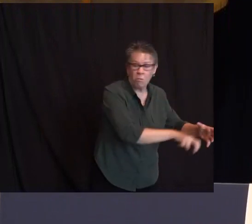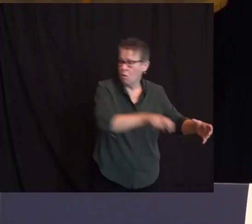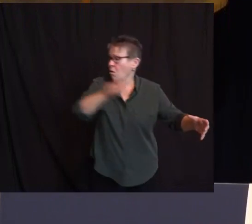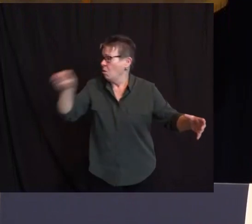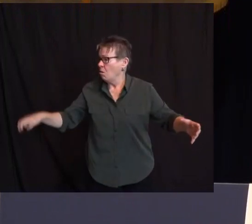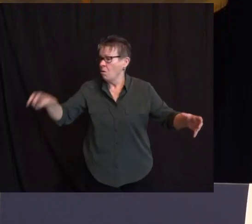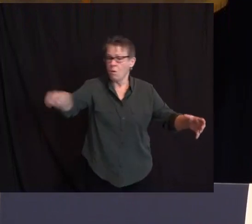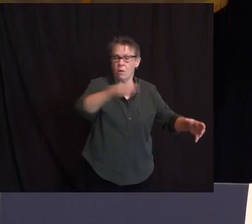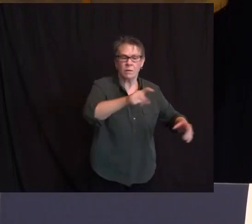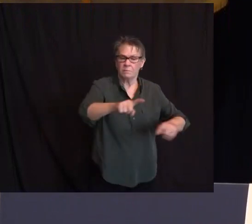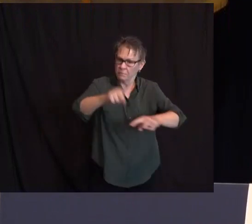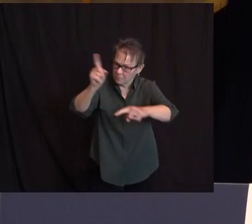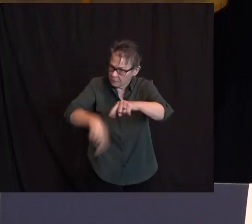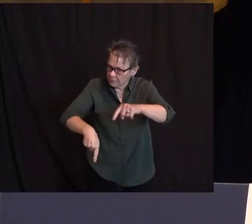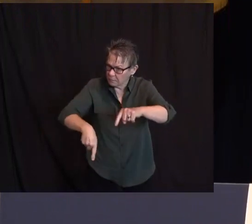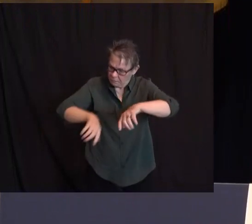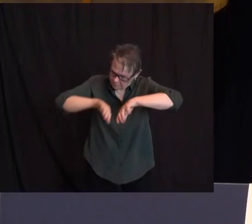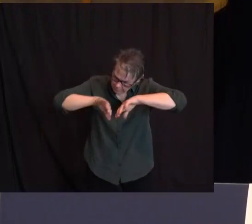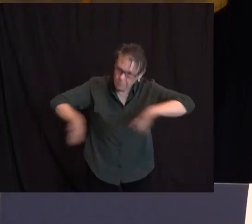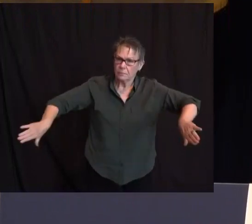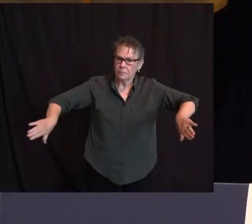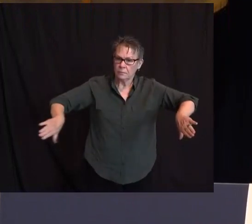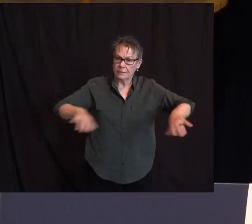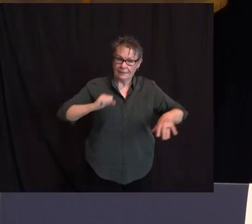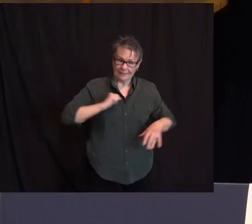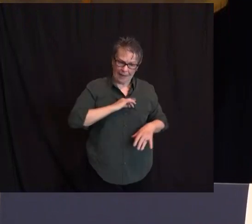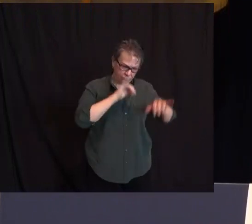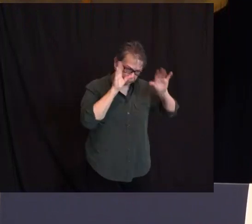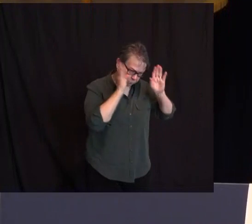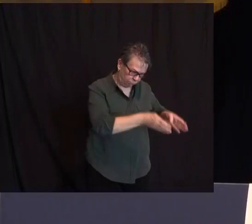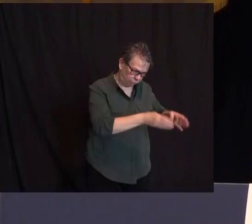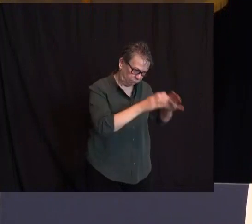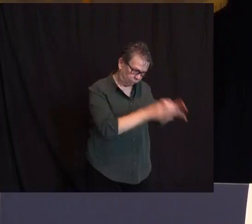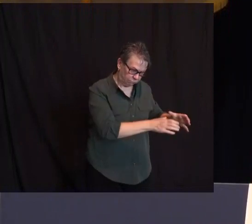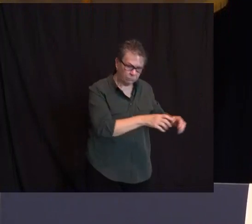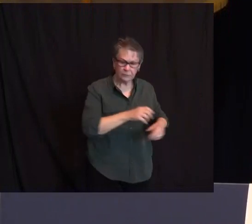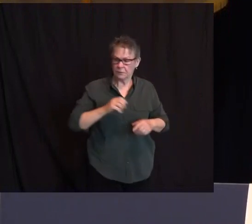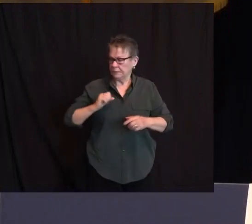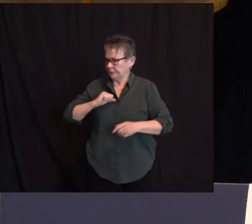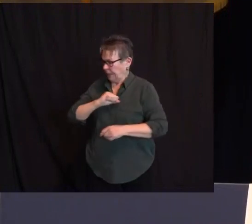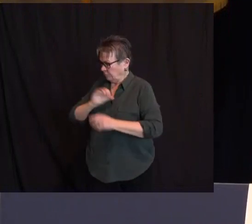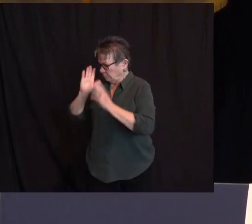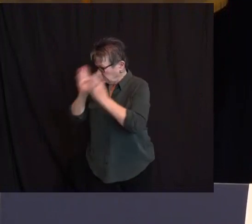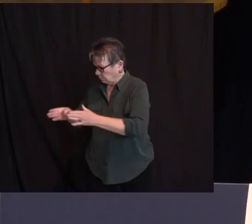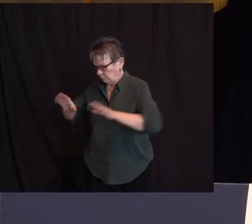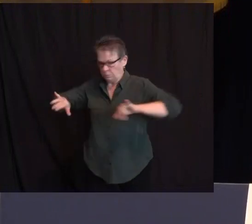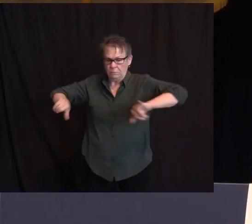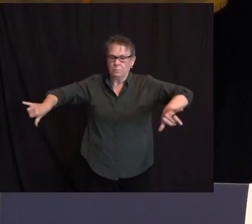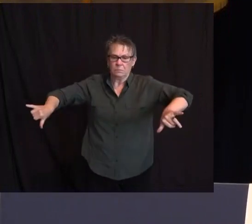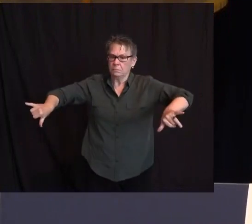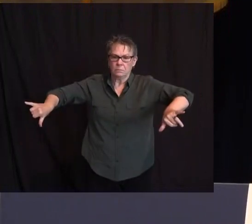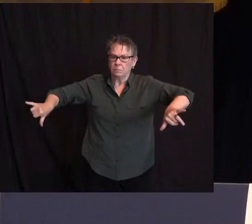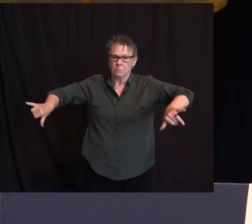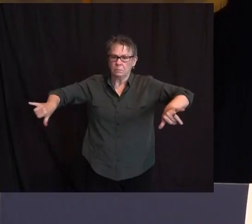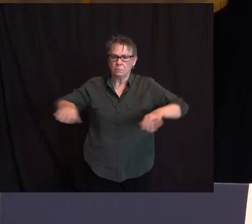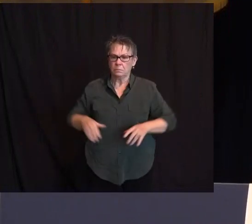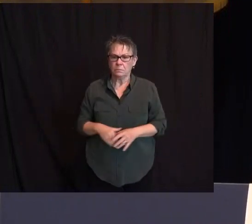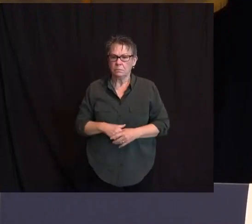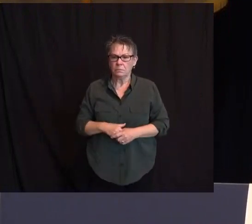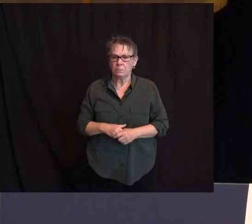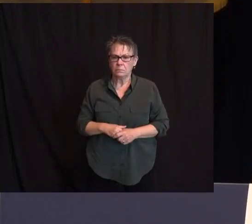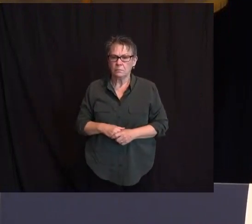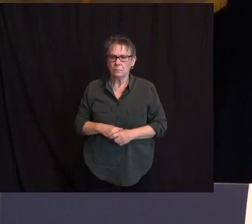other COVID-19 symptoms, such as malaise, change in mentation, diarrhea, vomiting, coughing, shortness of breath, and